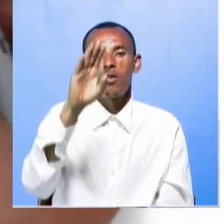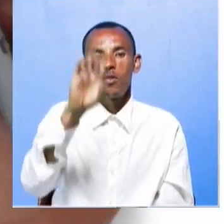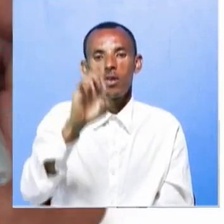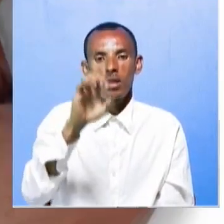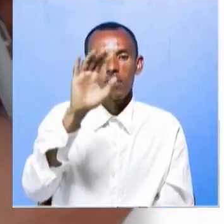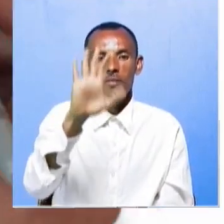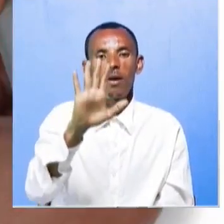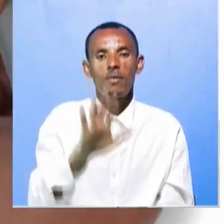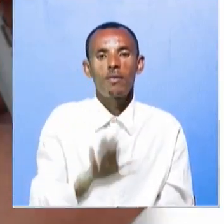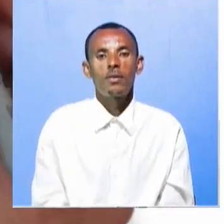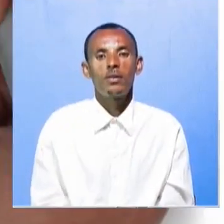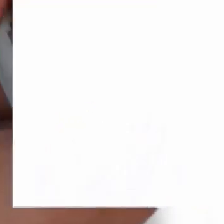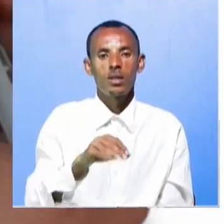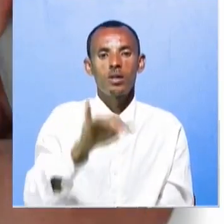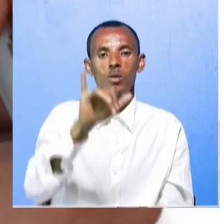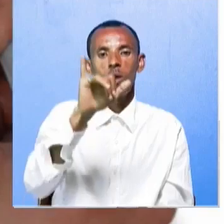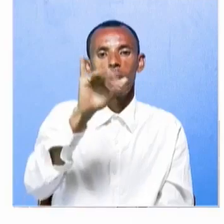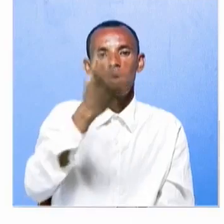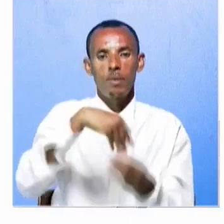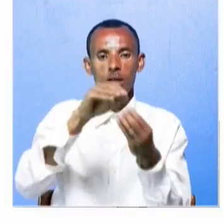145. So